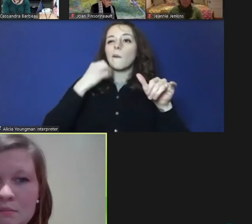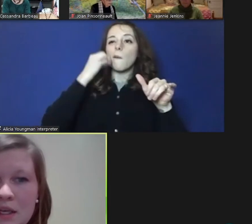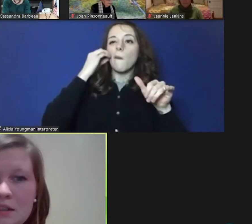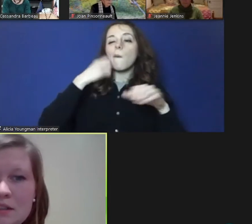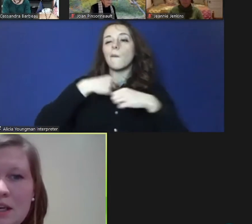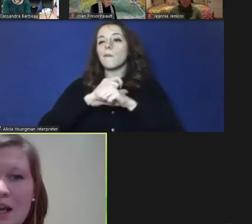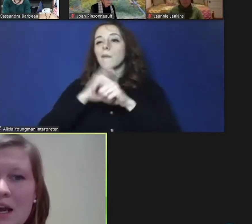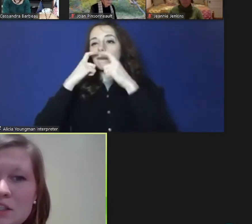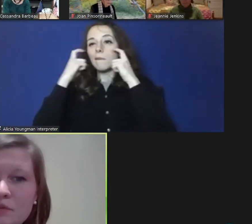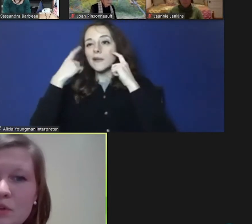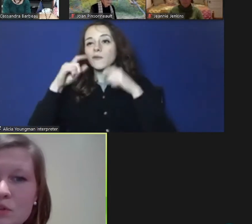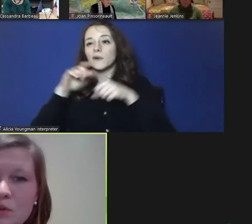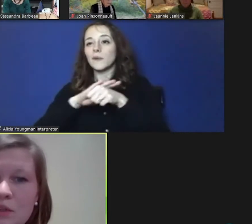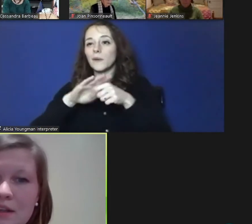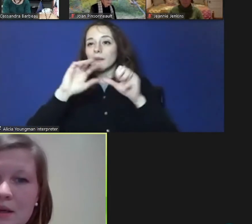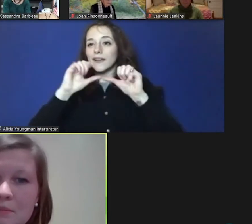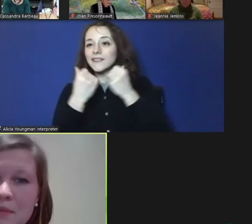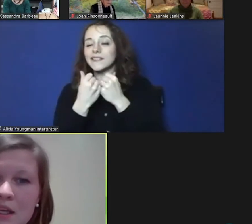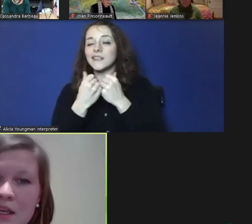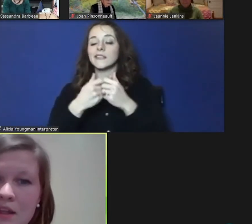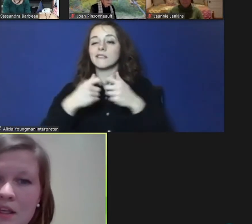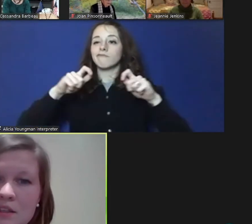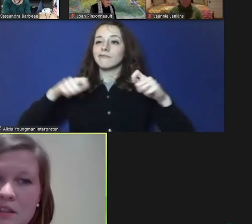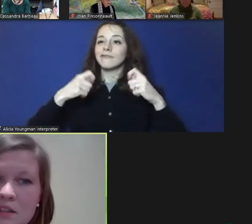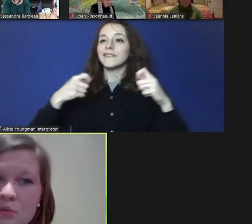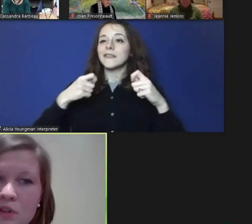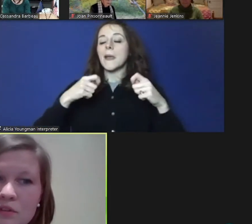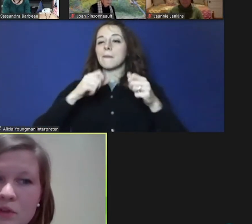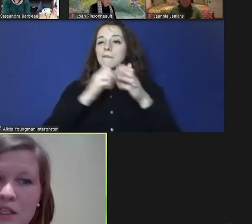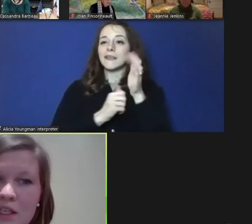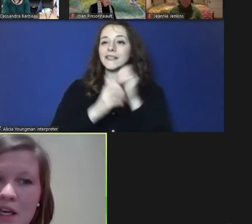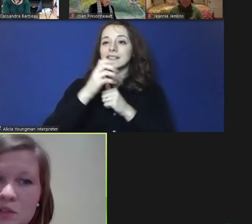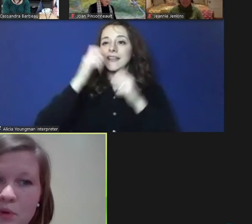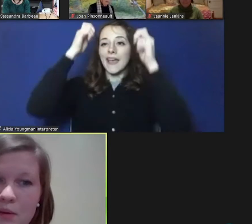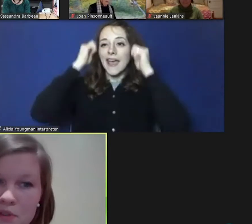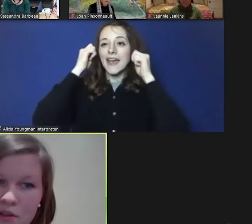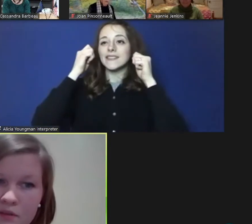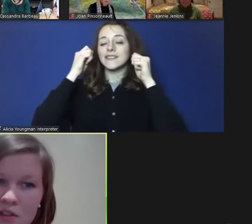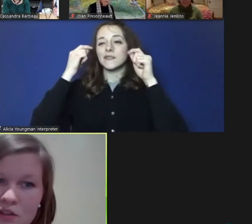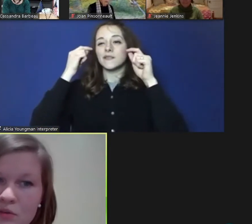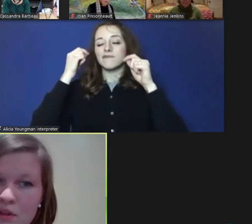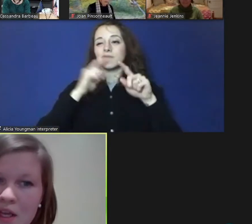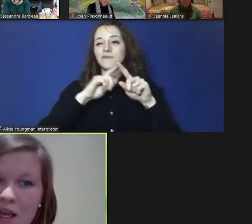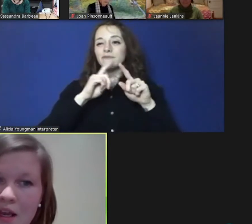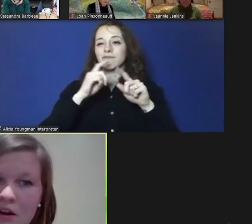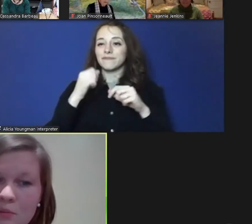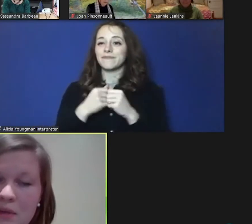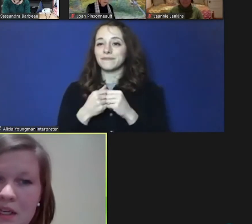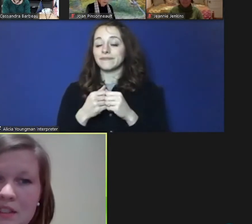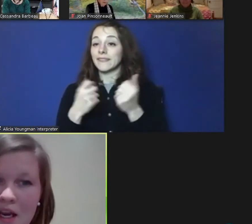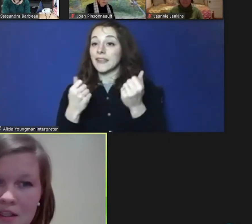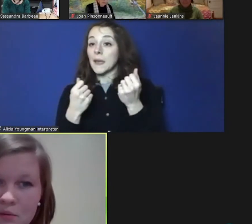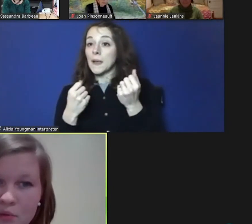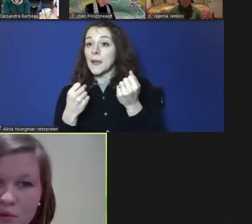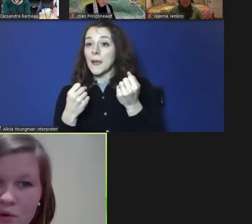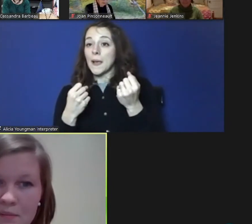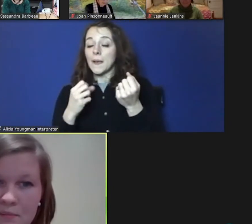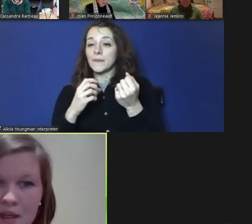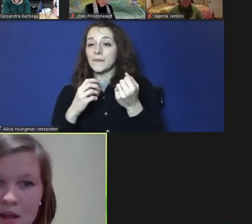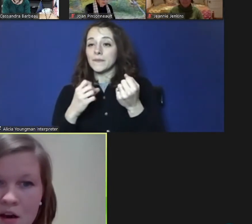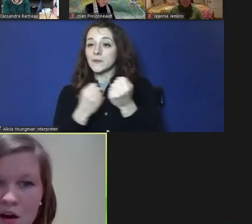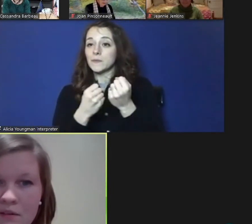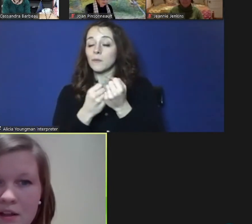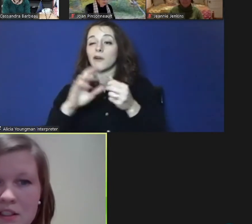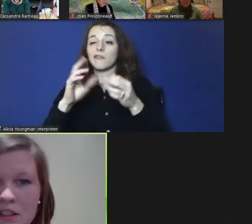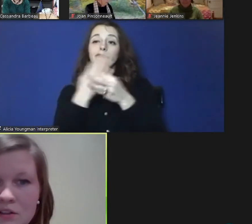they knit mittens and hats for those who need them. They assist with the free tax prep service through the AARP tax aid